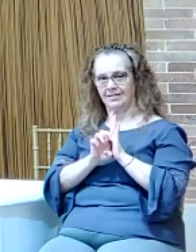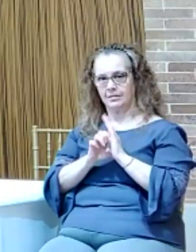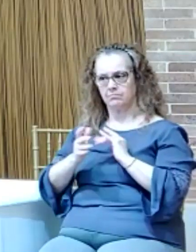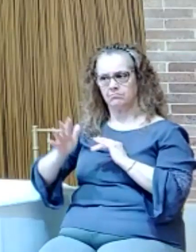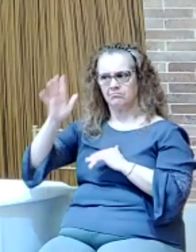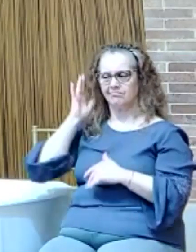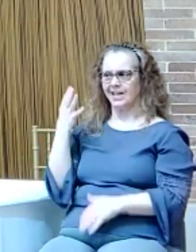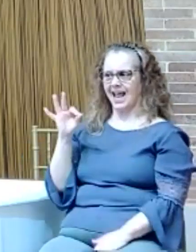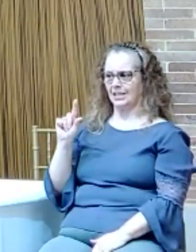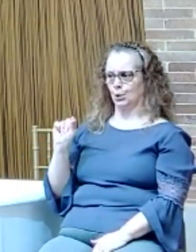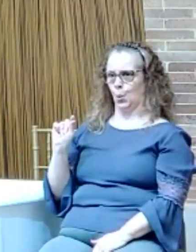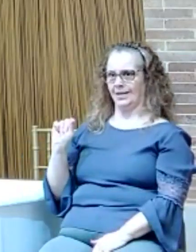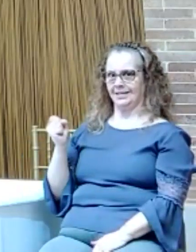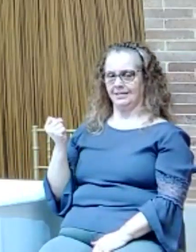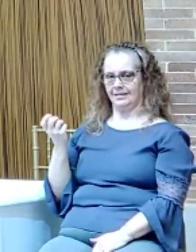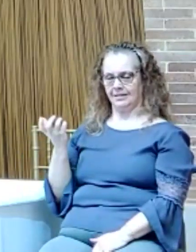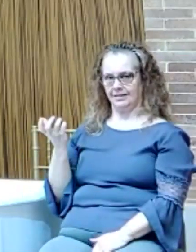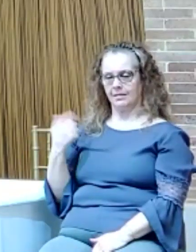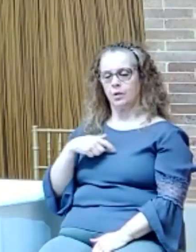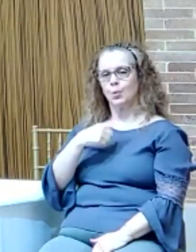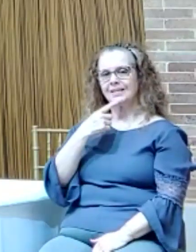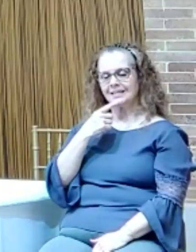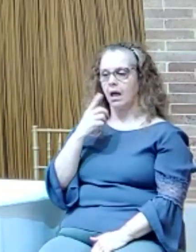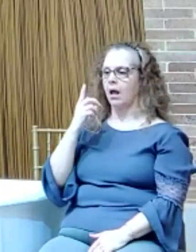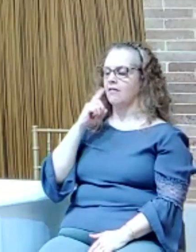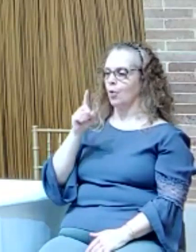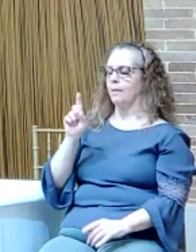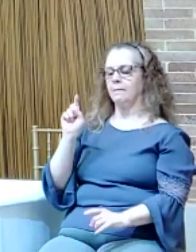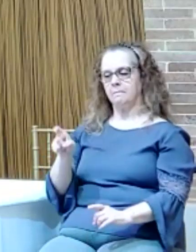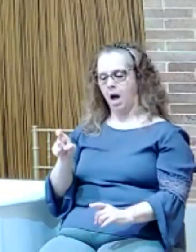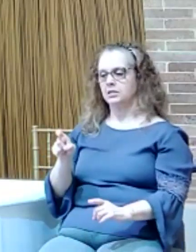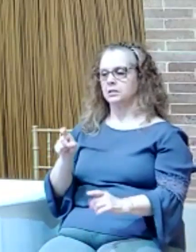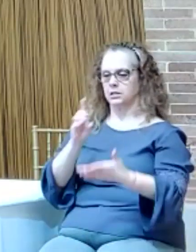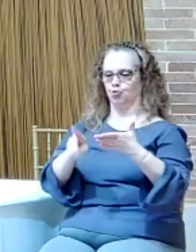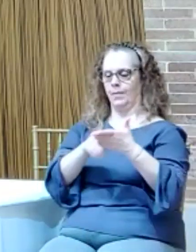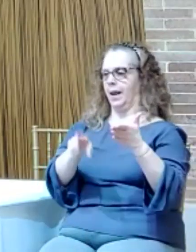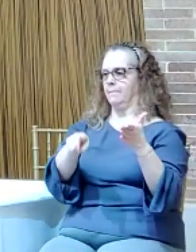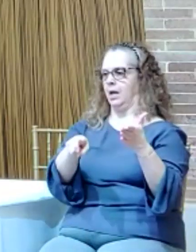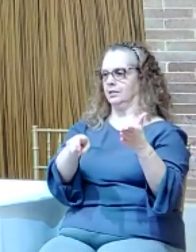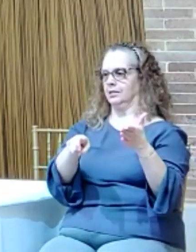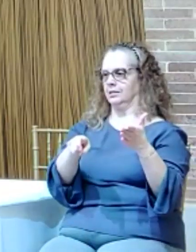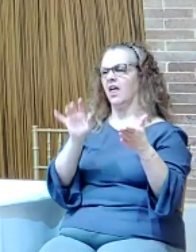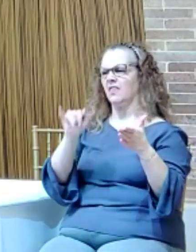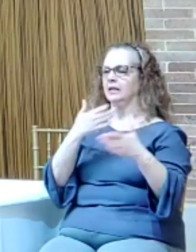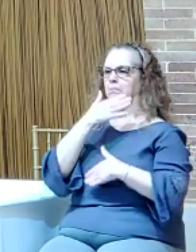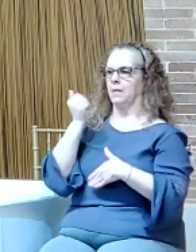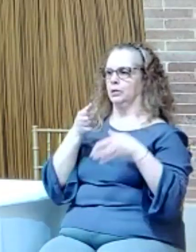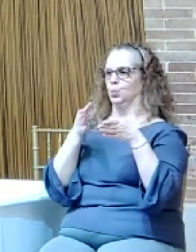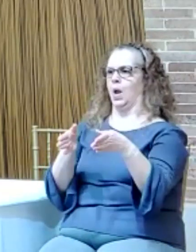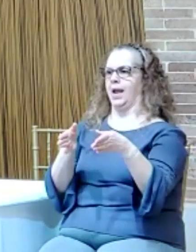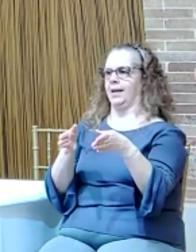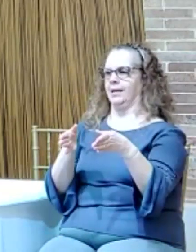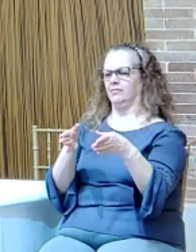1920s where we explicitly said to be ethical you must discriminate you must